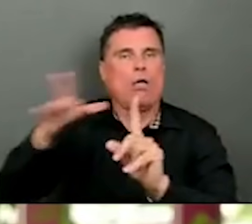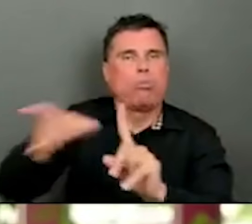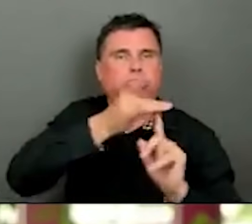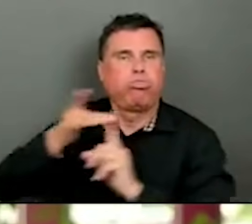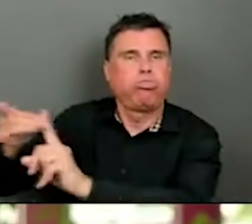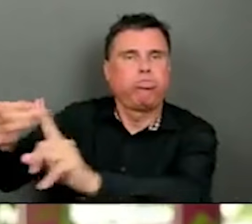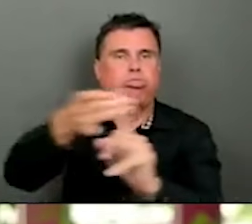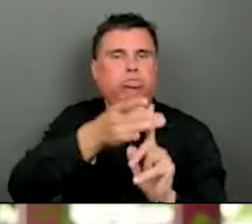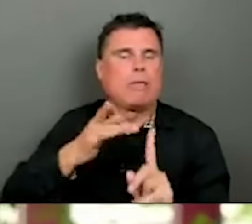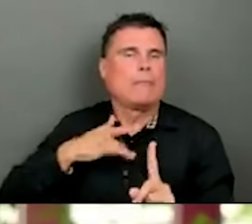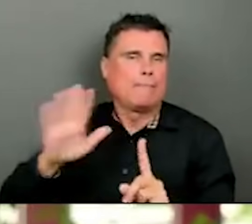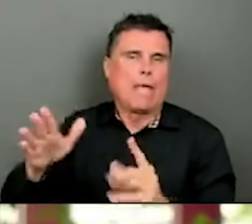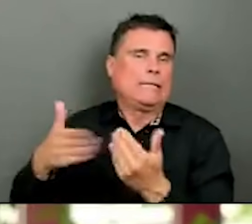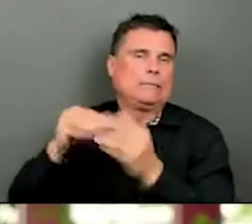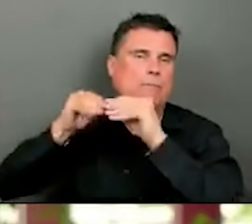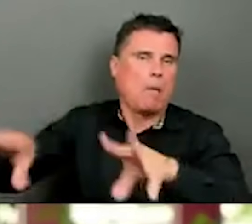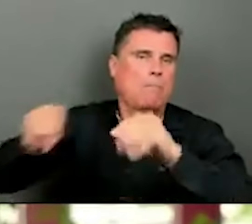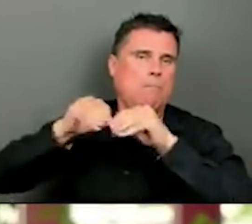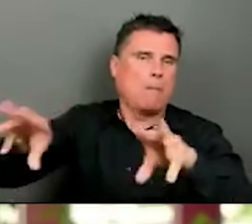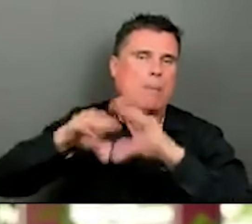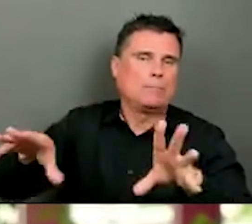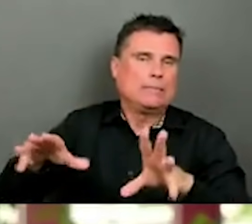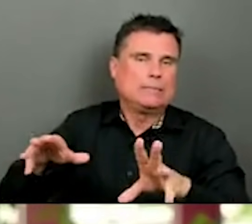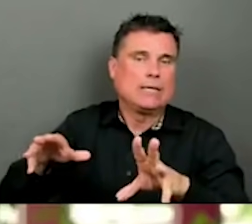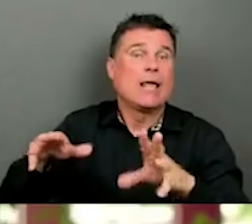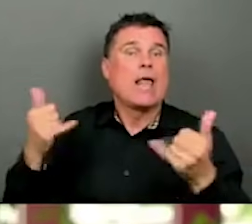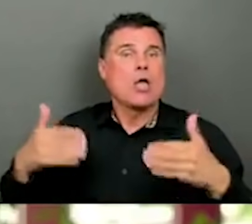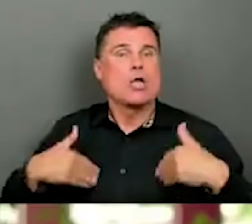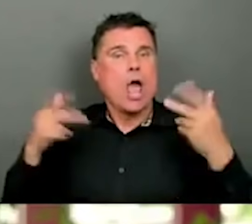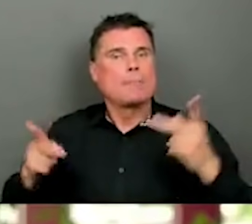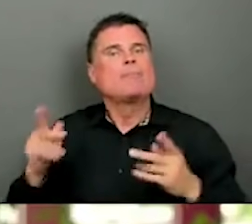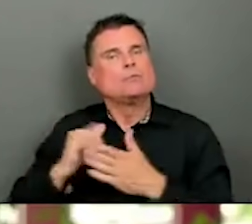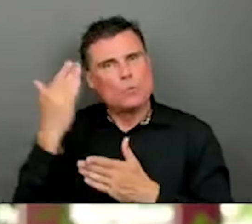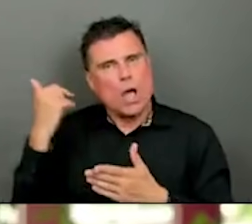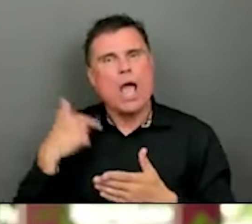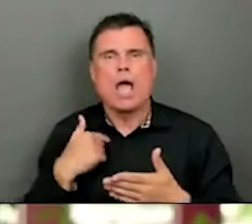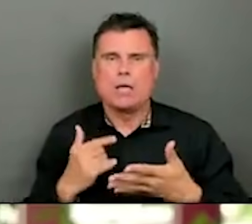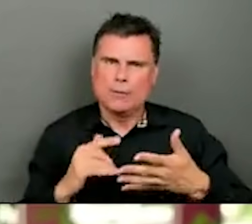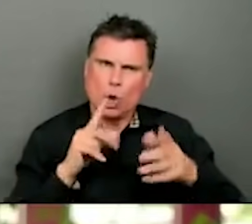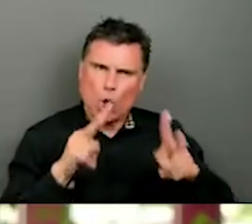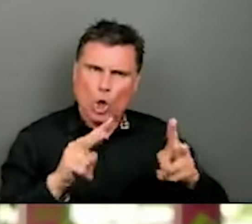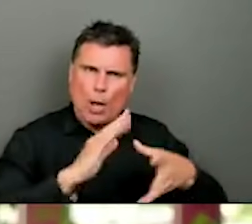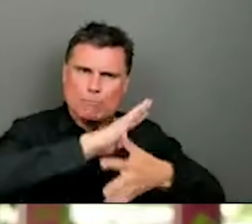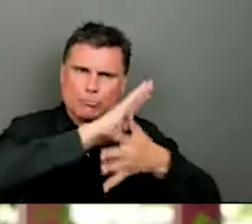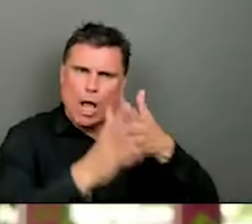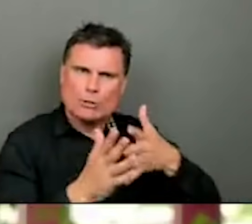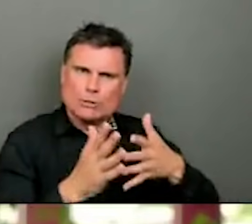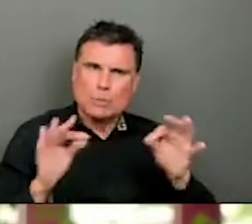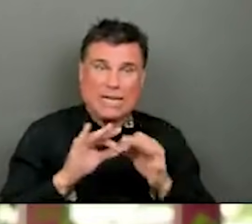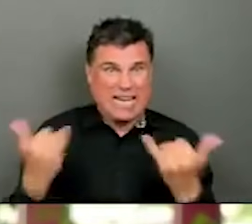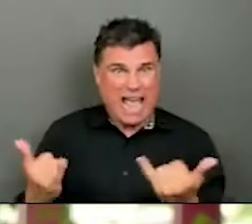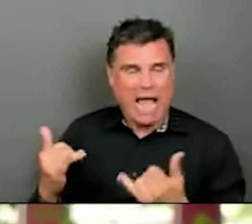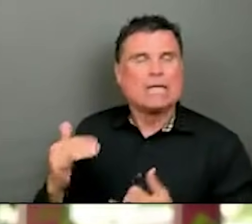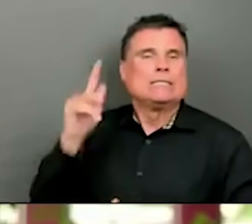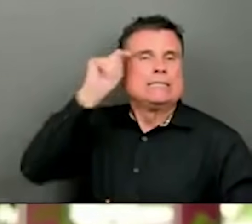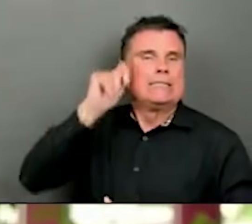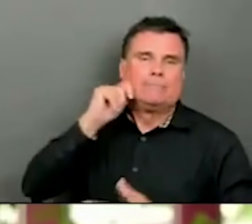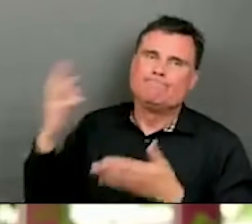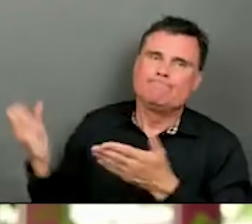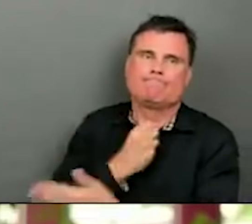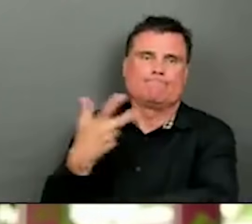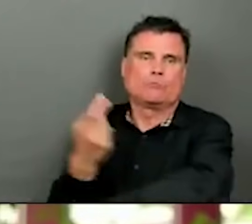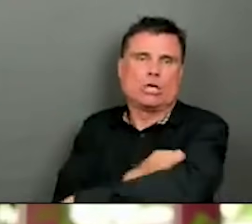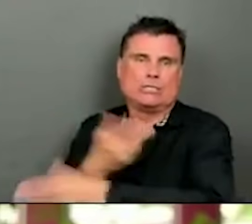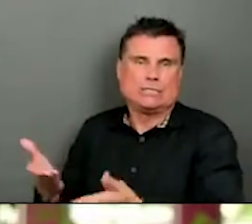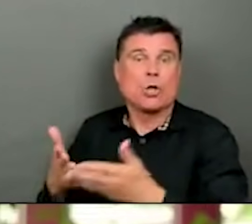very quickly in young people. And that's why immunization is so important to protect communities, because once you get transmission in young